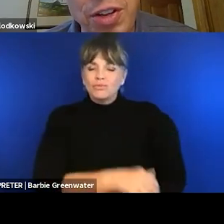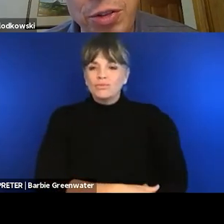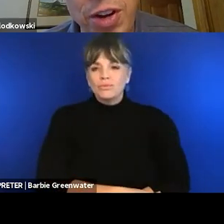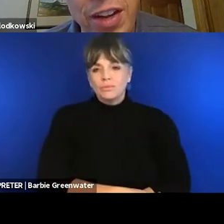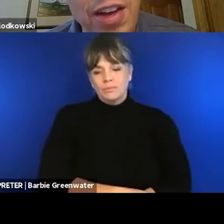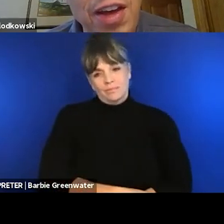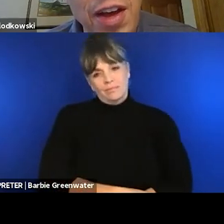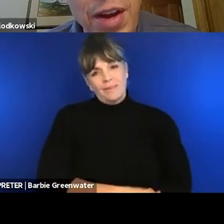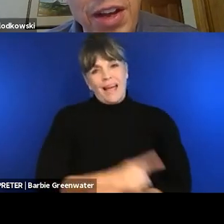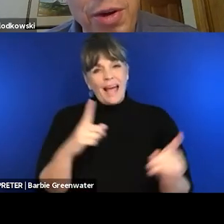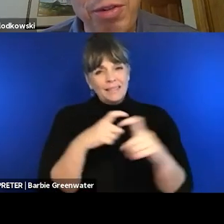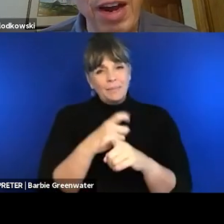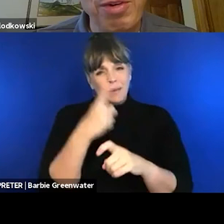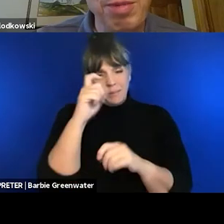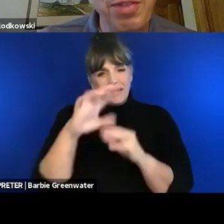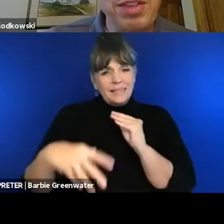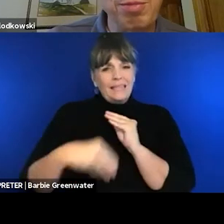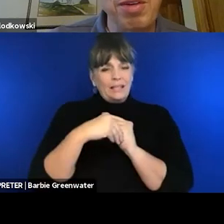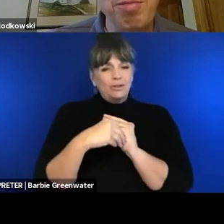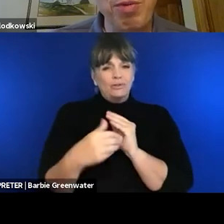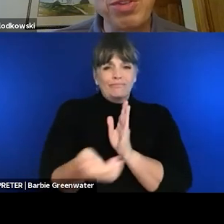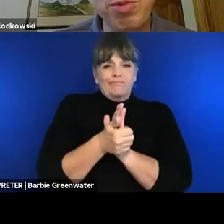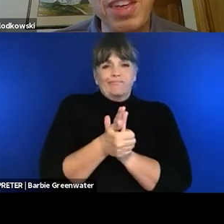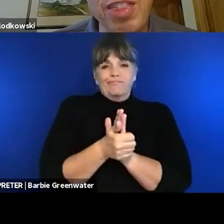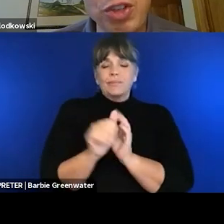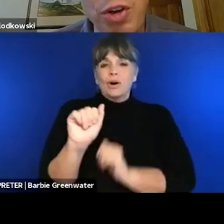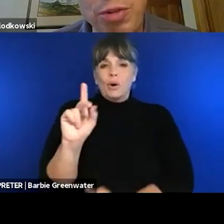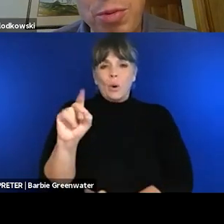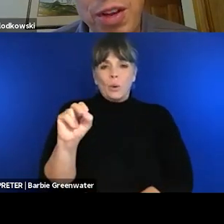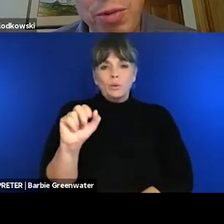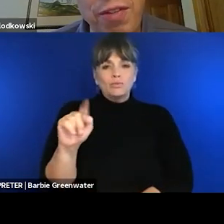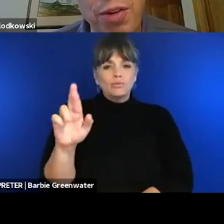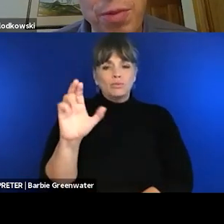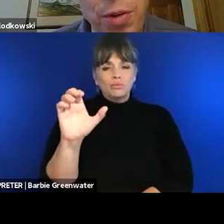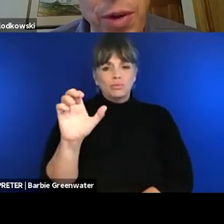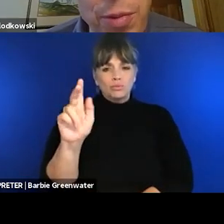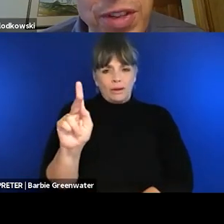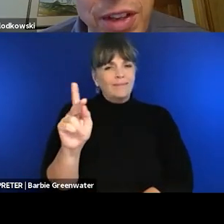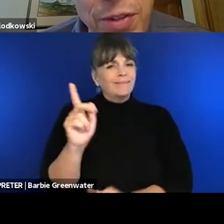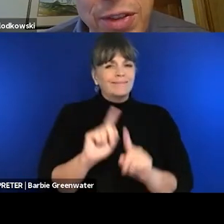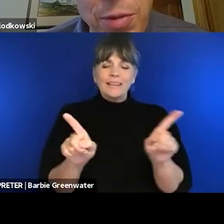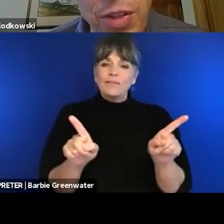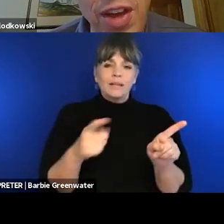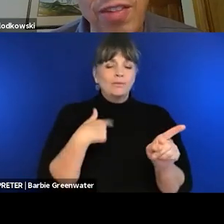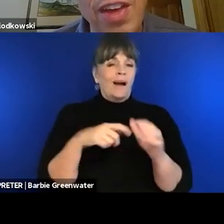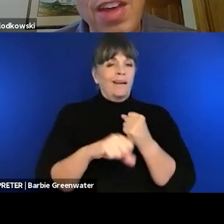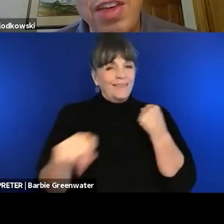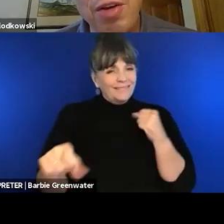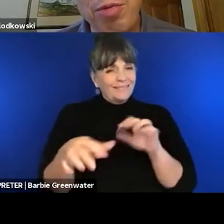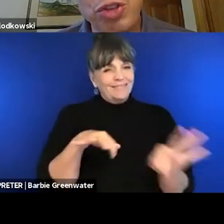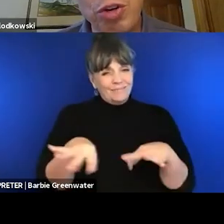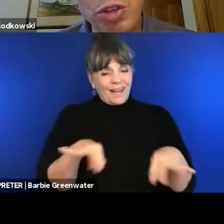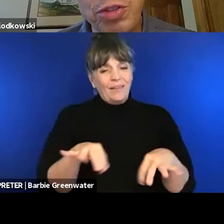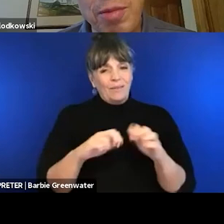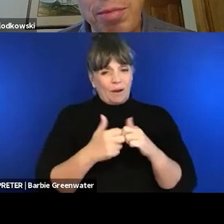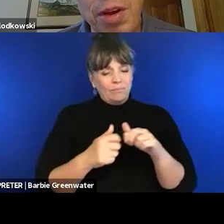additional audio track. I mean, I can go on for hours about this, but once we get the show, assuming we have the, you know, everybody's delivered us the right thing, you know,